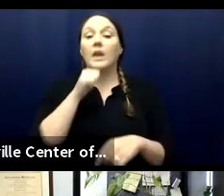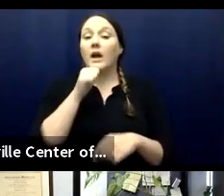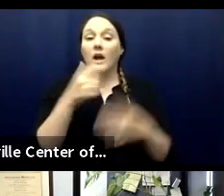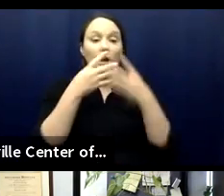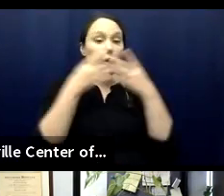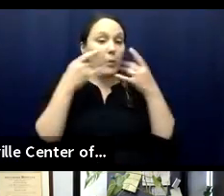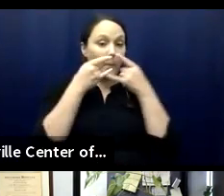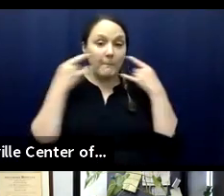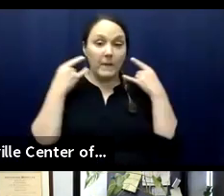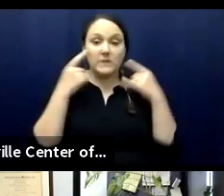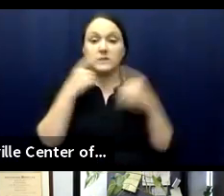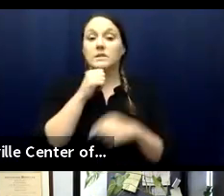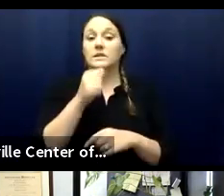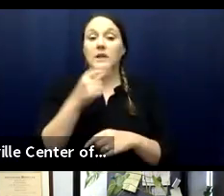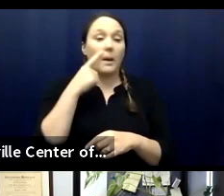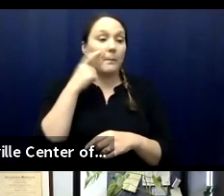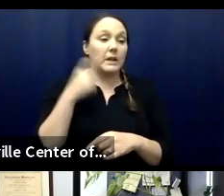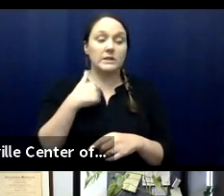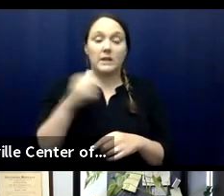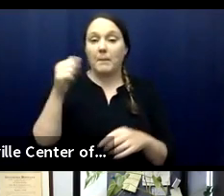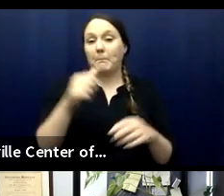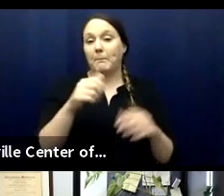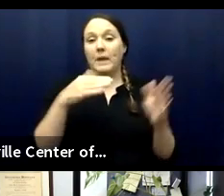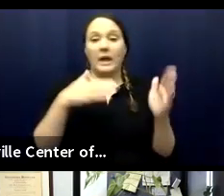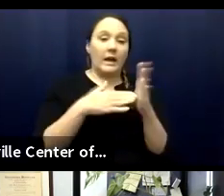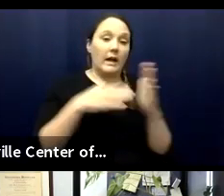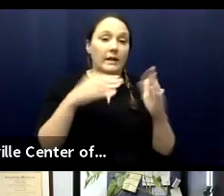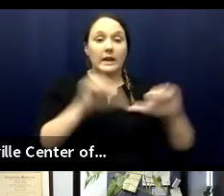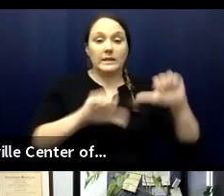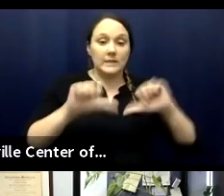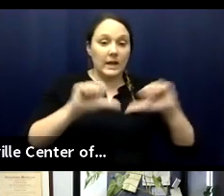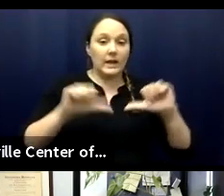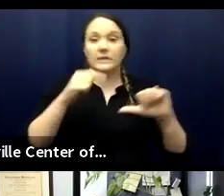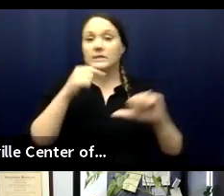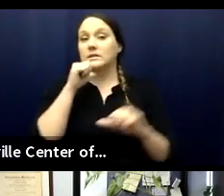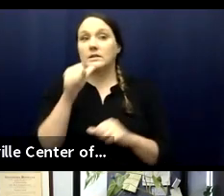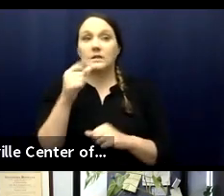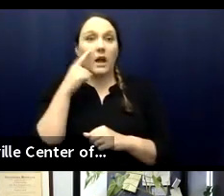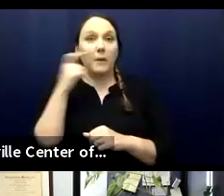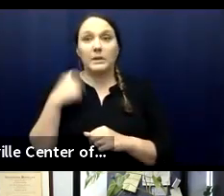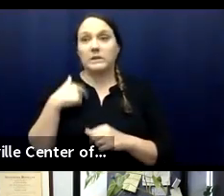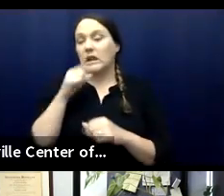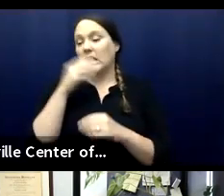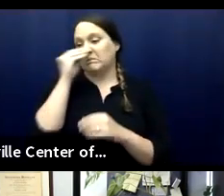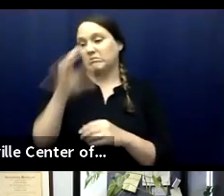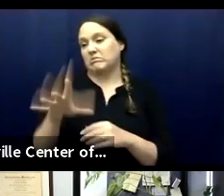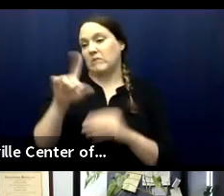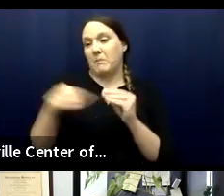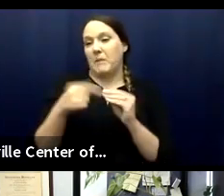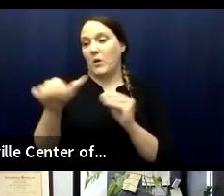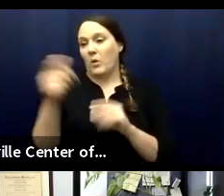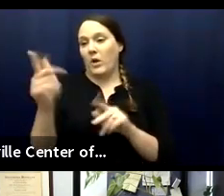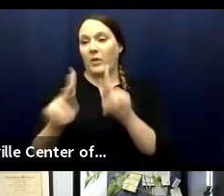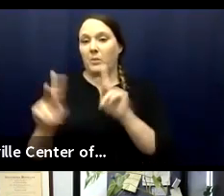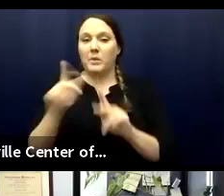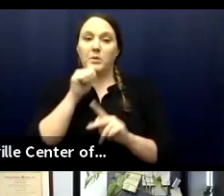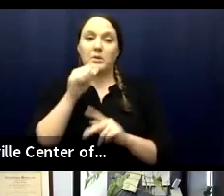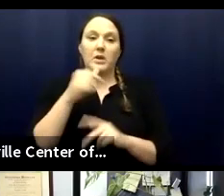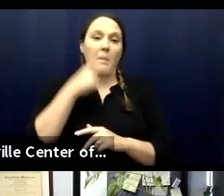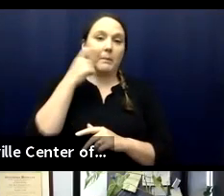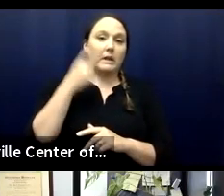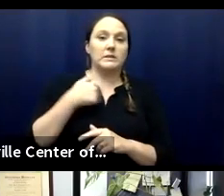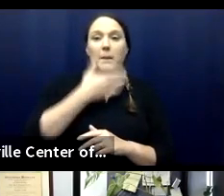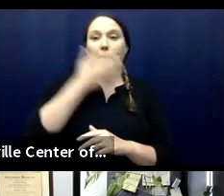not because I'm anti-science, not because I'm uncaring to others, not because I'm better or smarter than